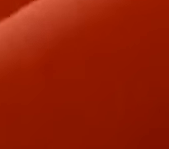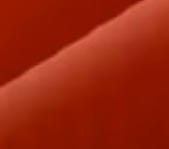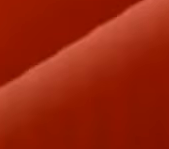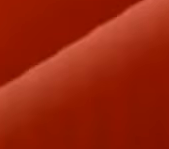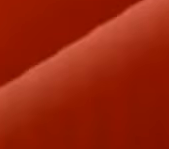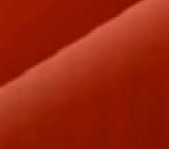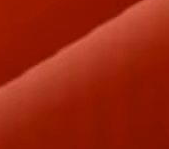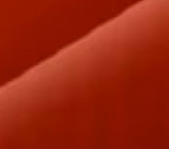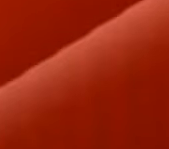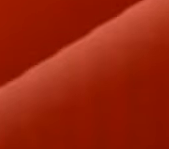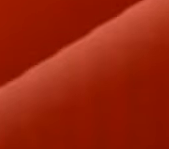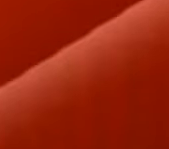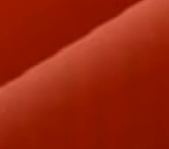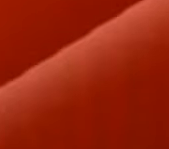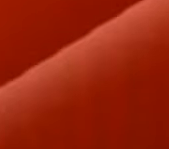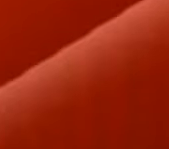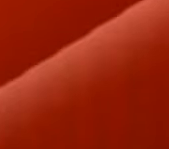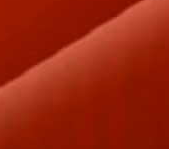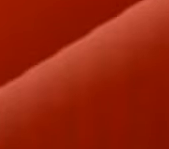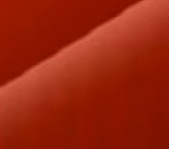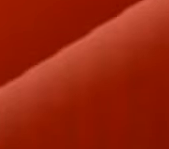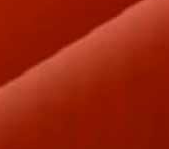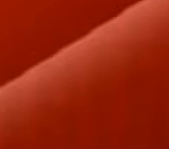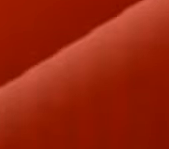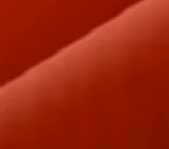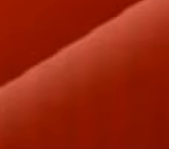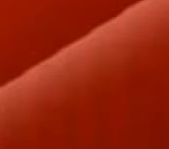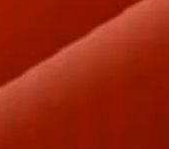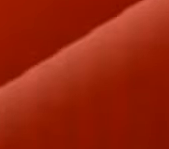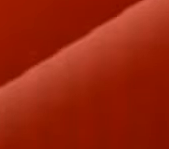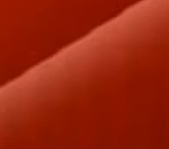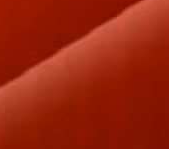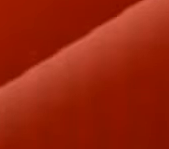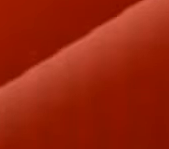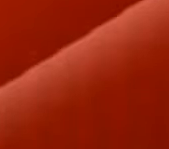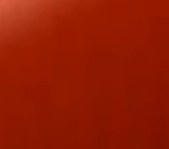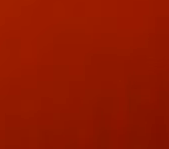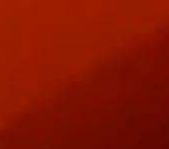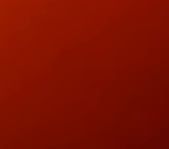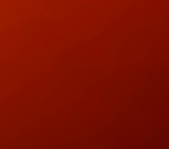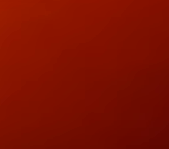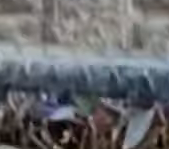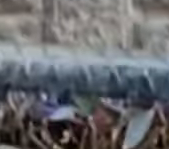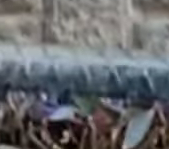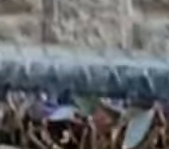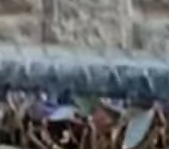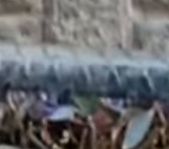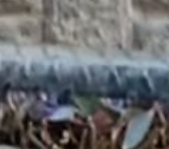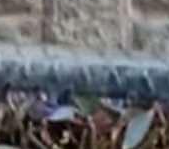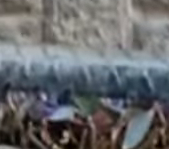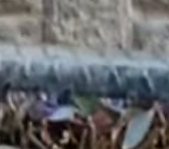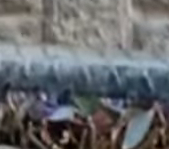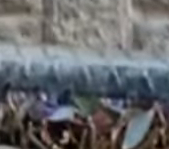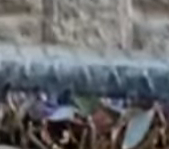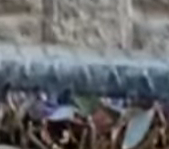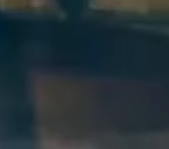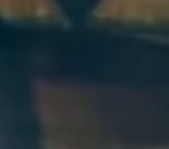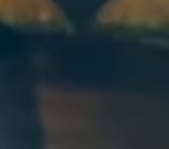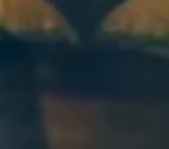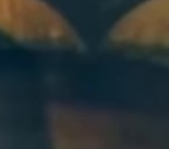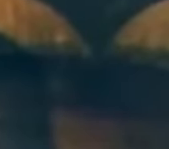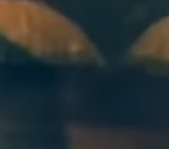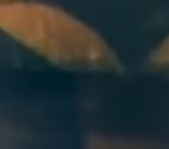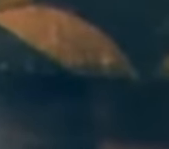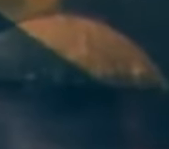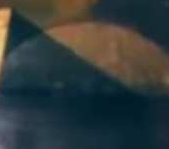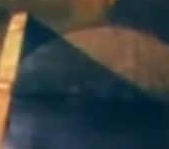On this beat, put my life on the edge. So take this knowledge that I spit and keep it right in your head. I am having a multi-talented artist. He's